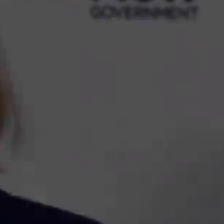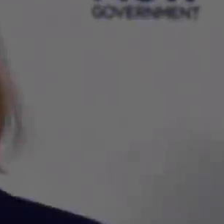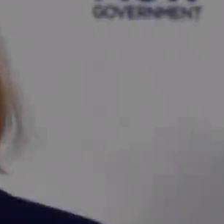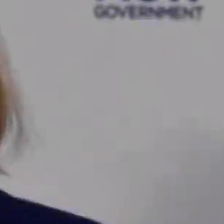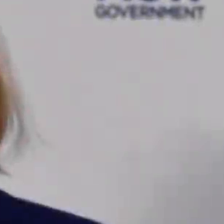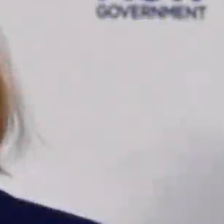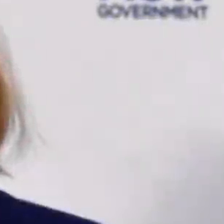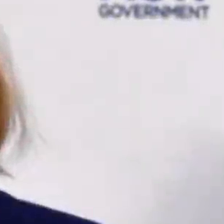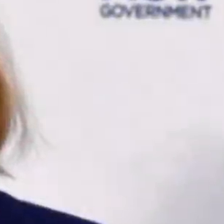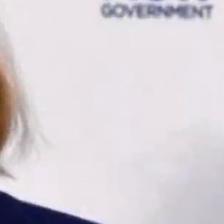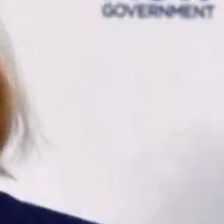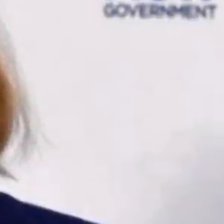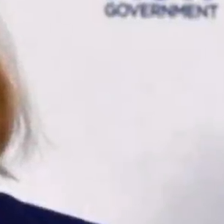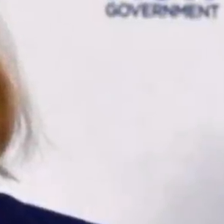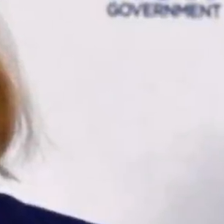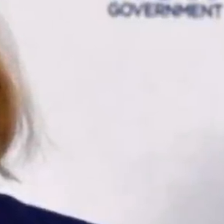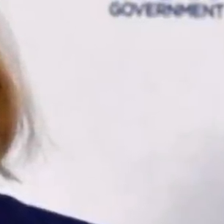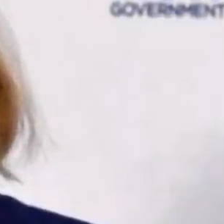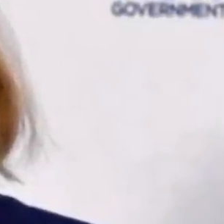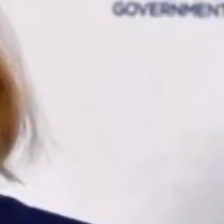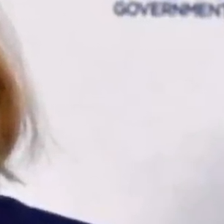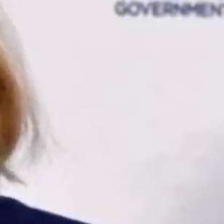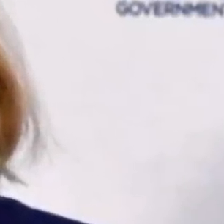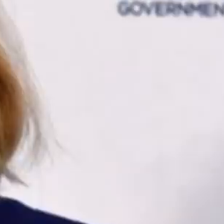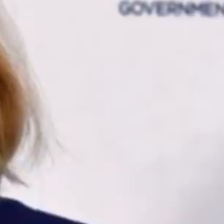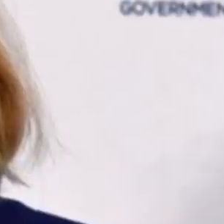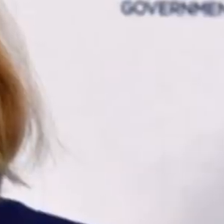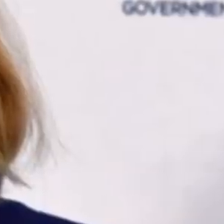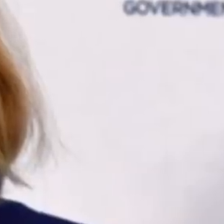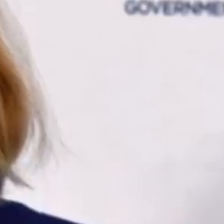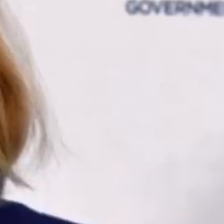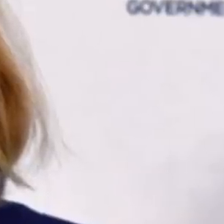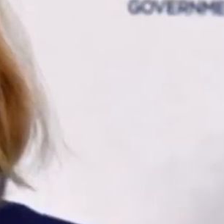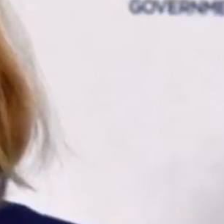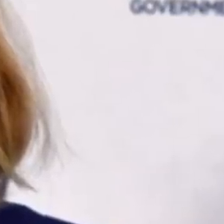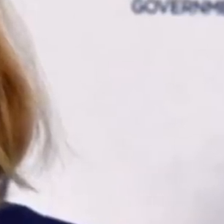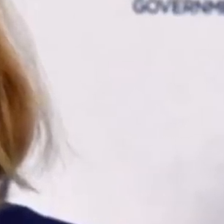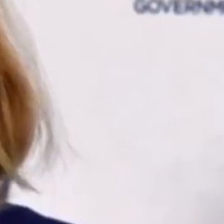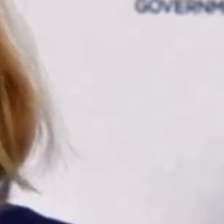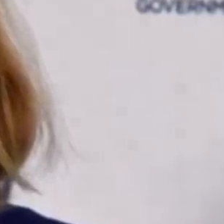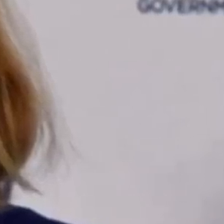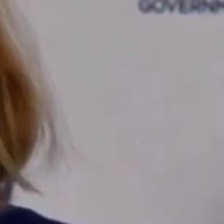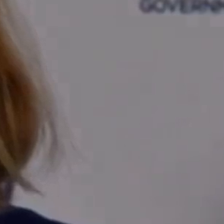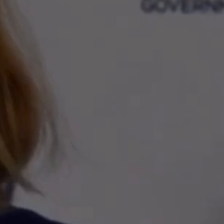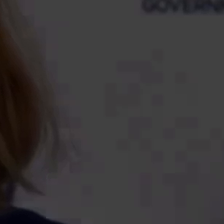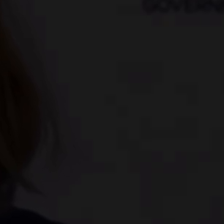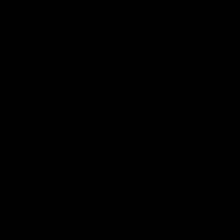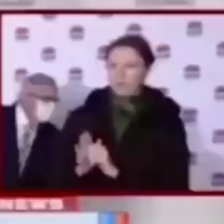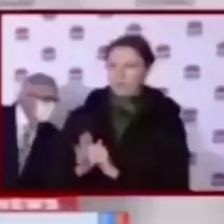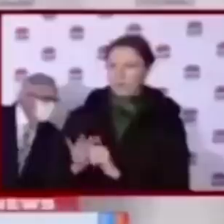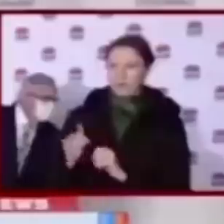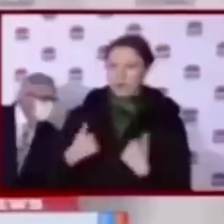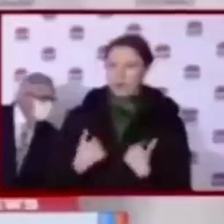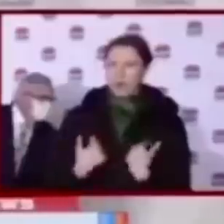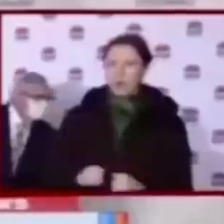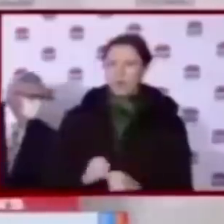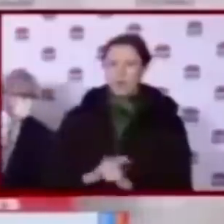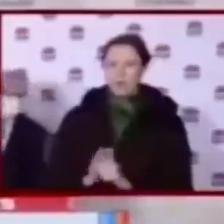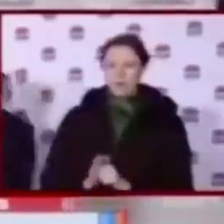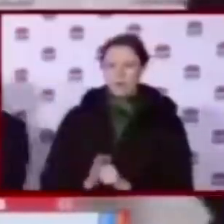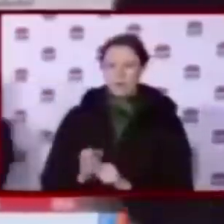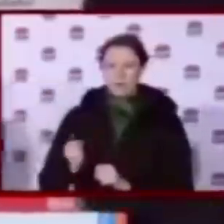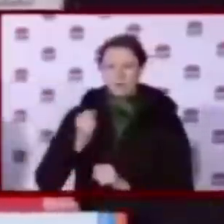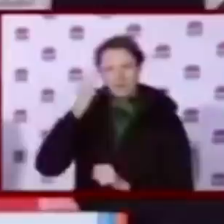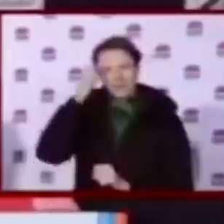Dr. Kerry Chant, who tells people today to basically stop being human. Whilst it